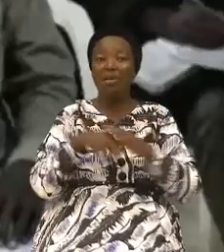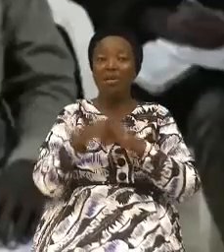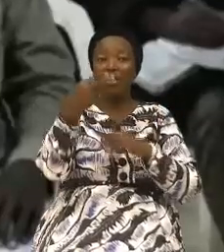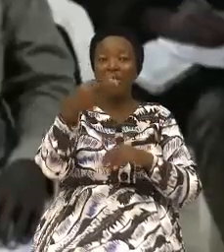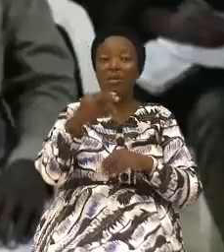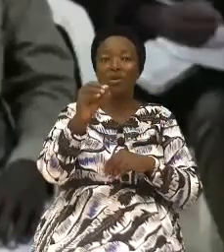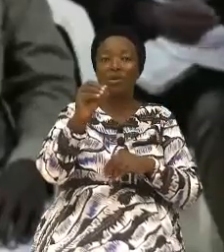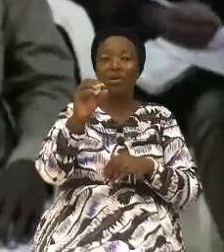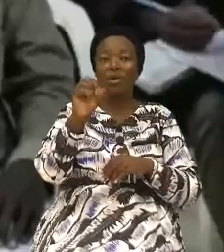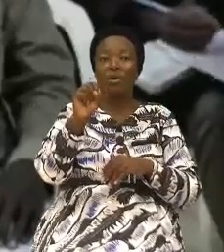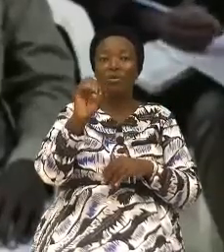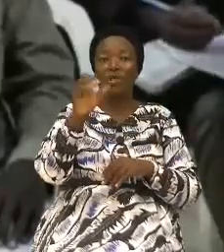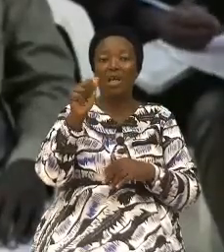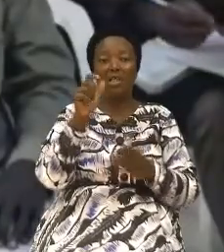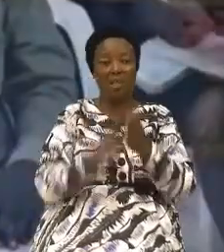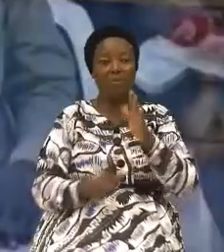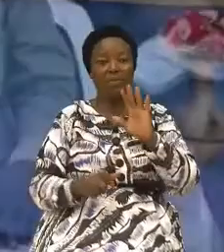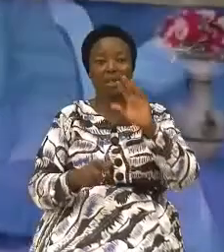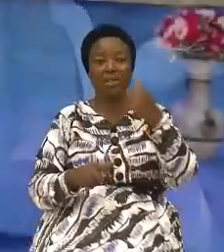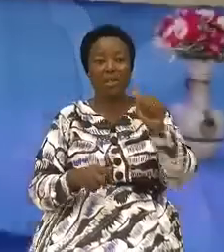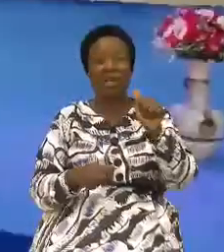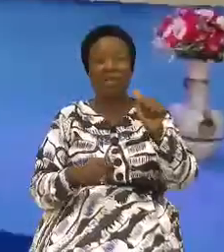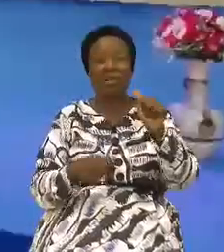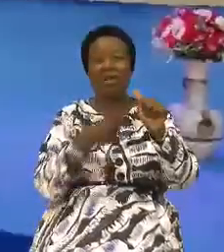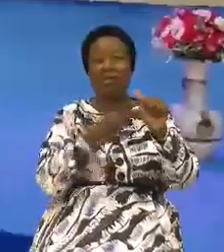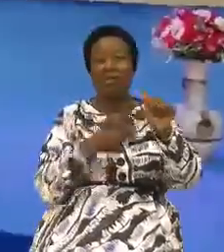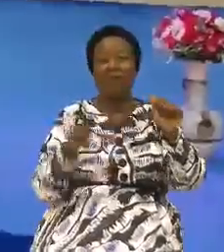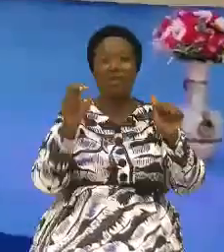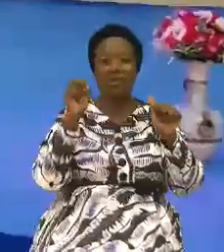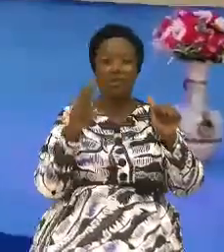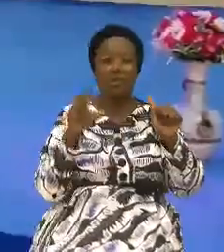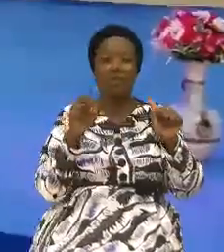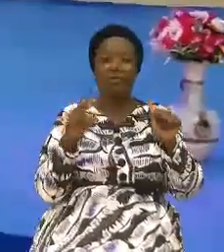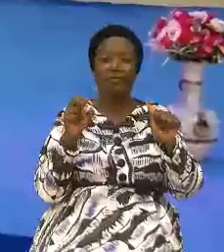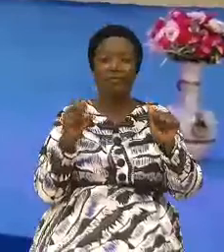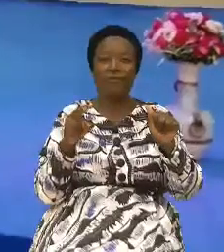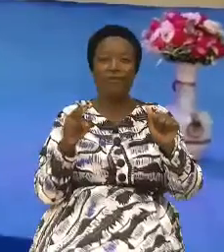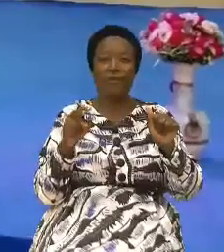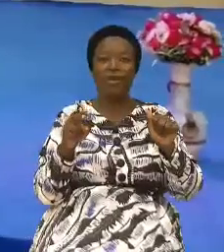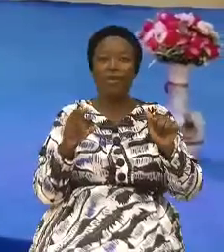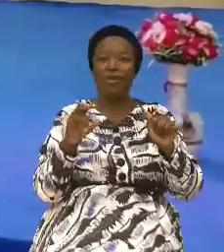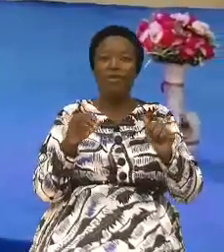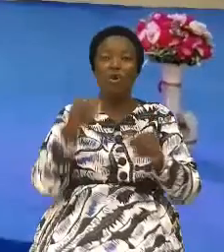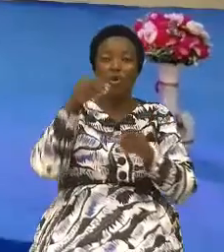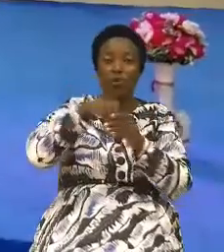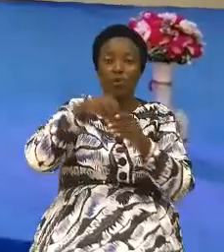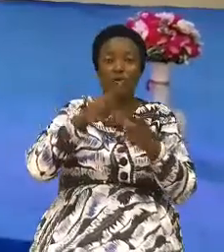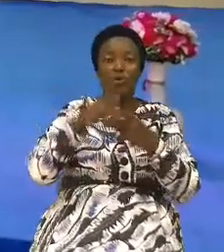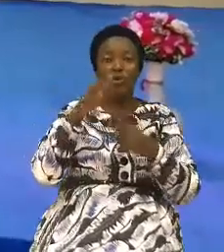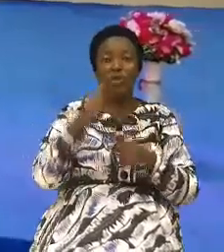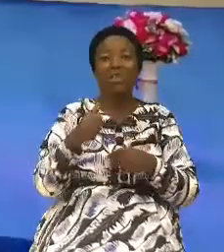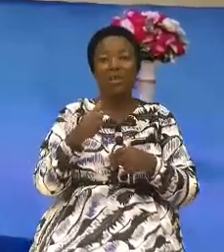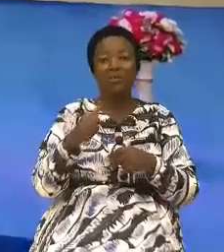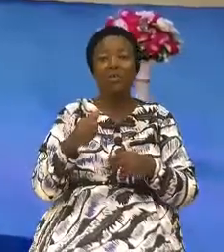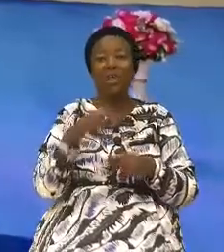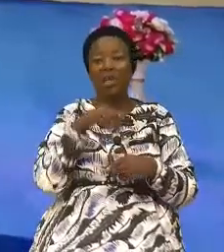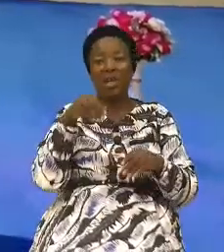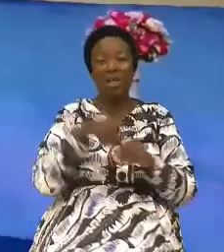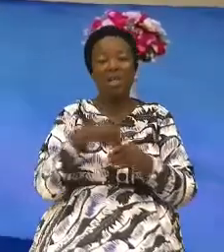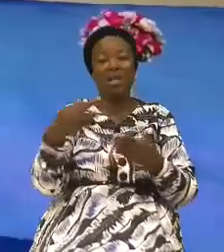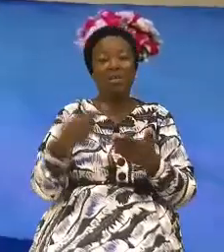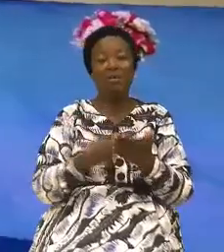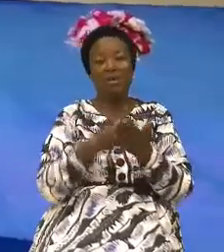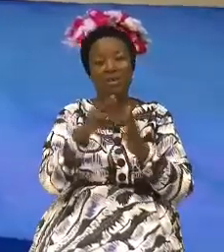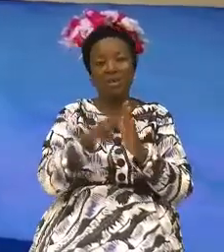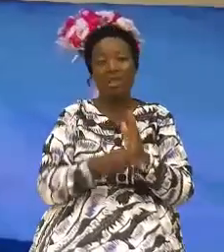Hosea chapter 10, reading from verse 12, sow to yourself in righteousness, reap